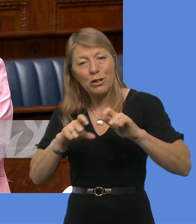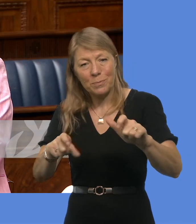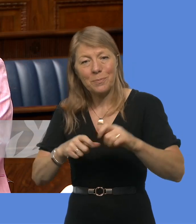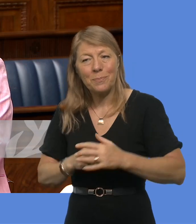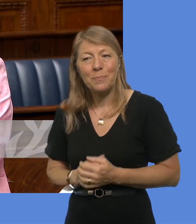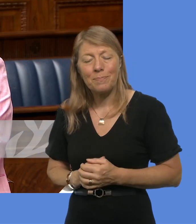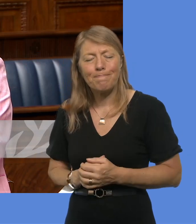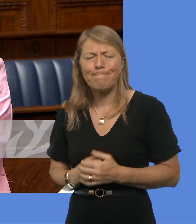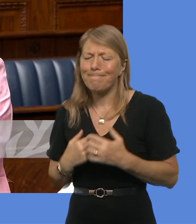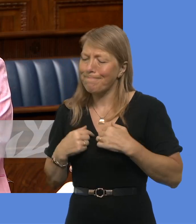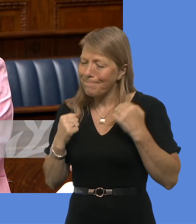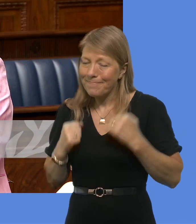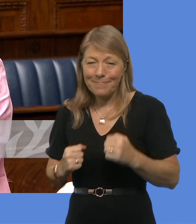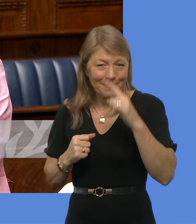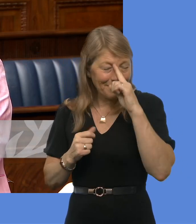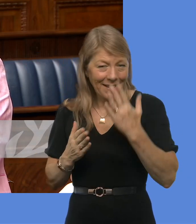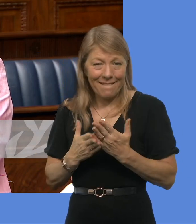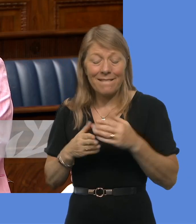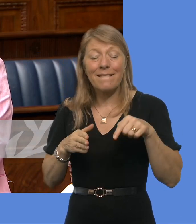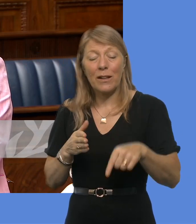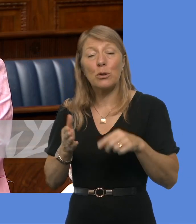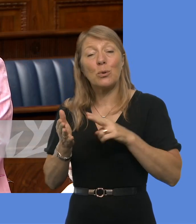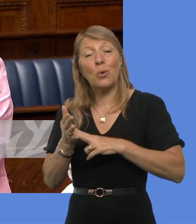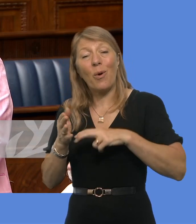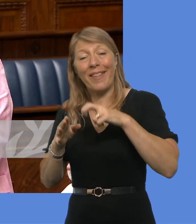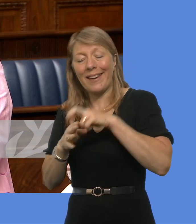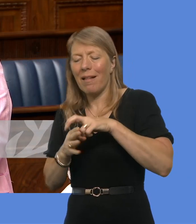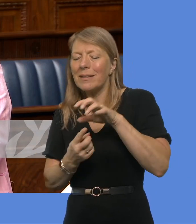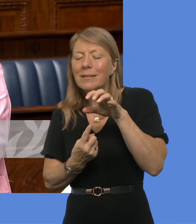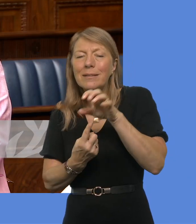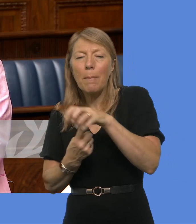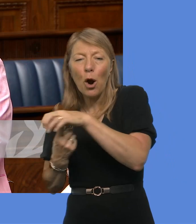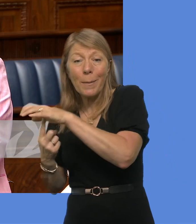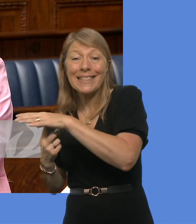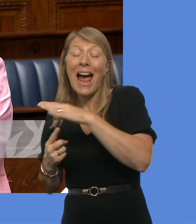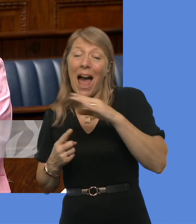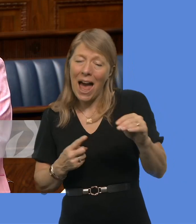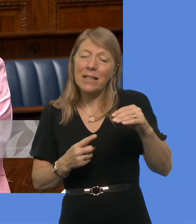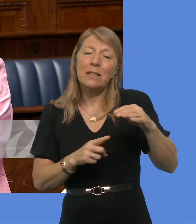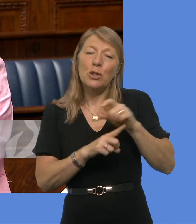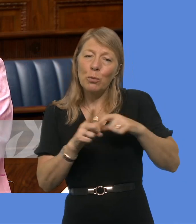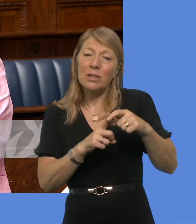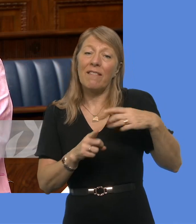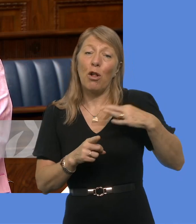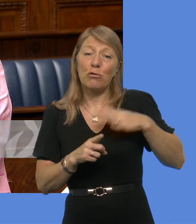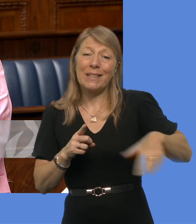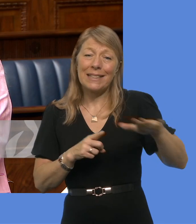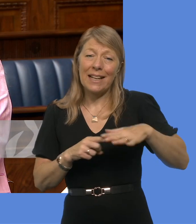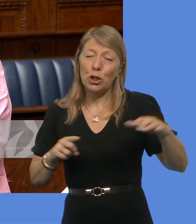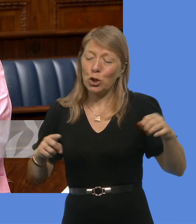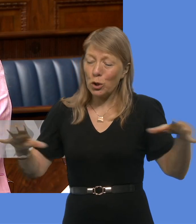Northern Ireland relevant departments and the sector here should be part of the process of developing whatever it is that replaces sort